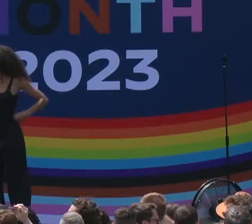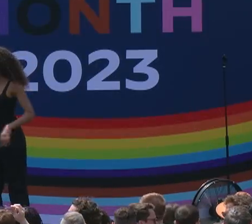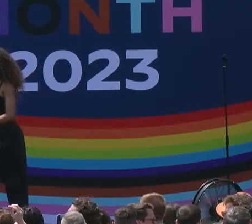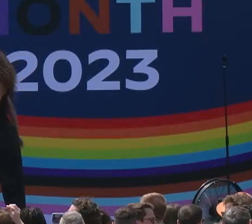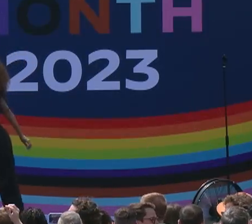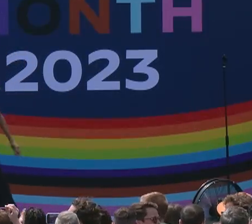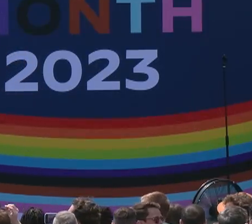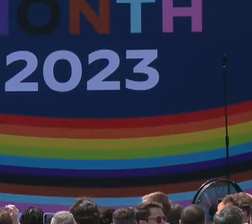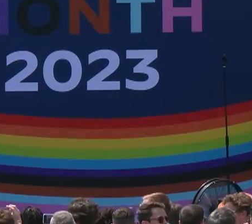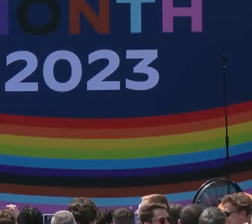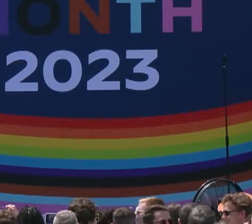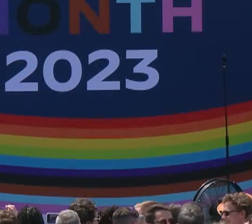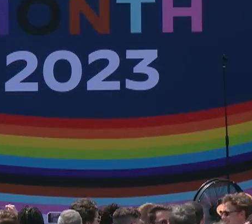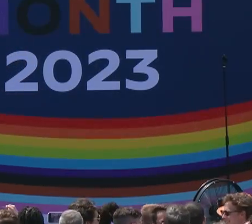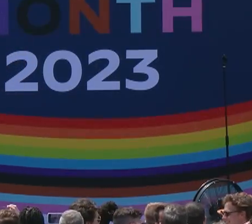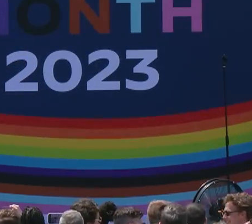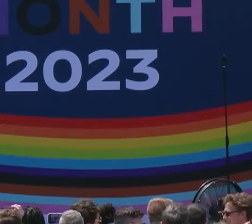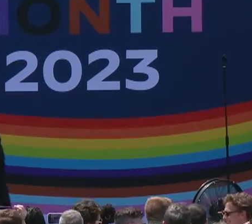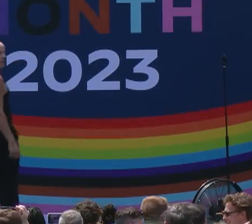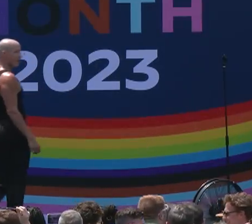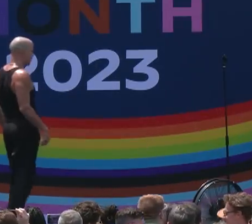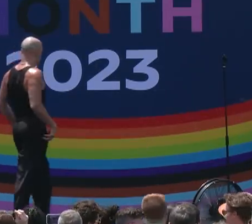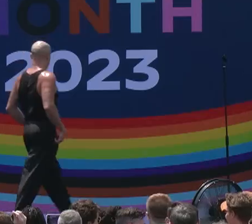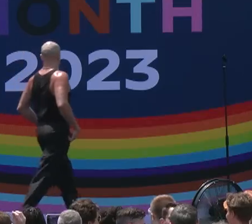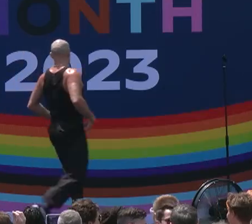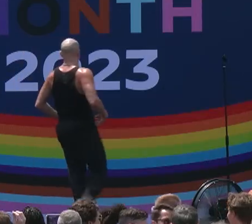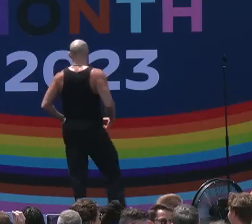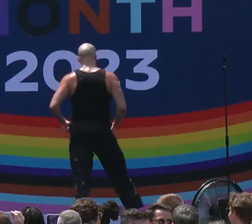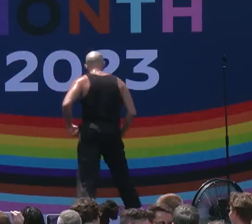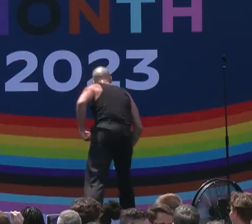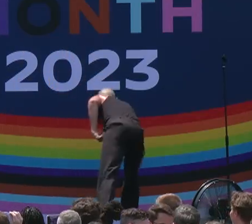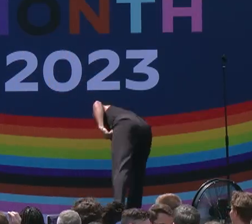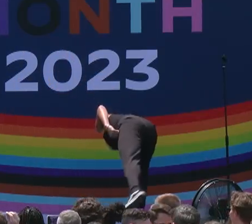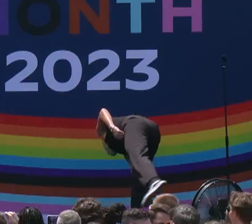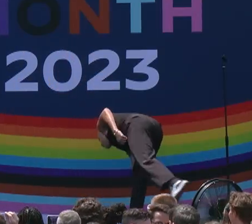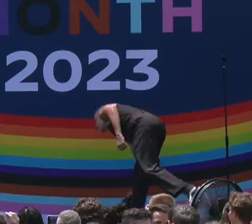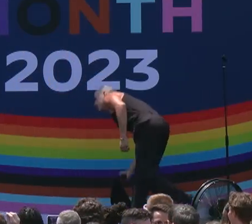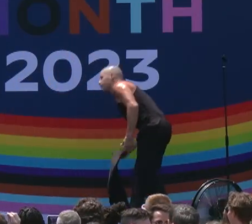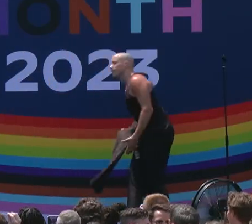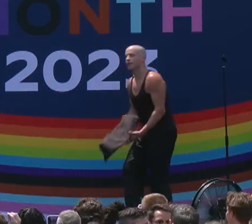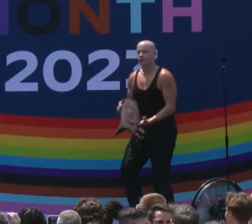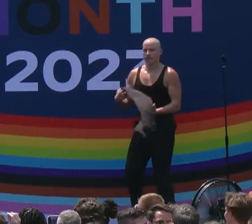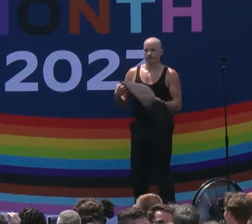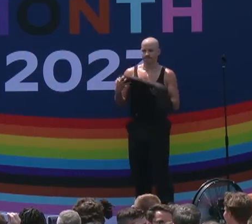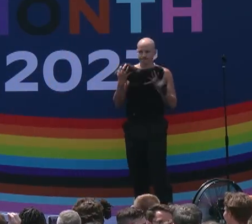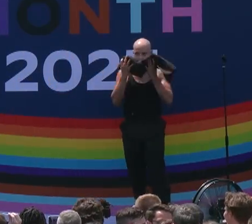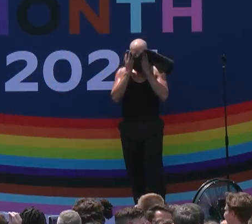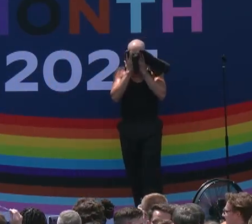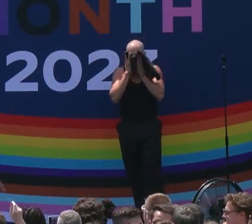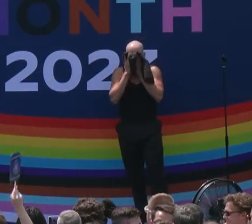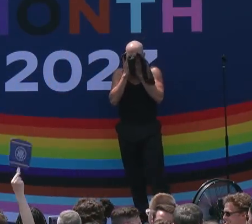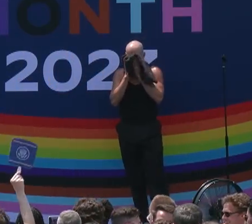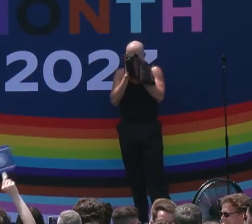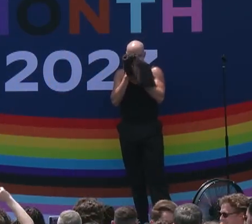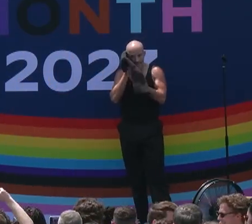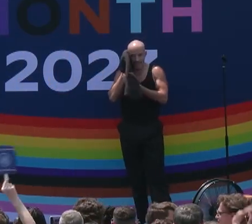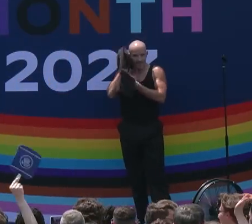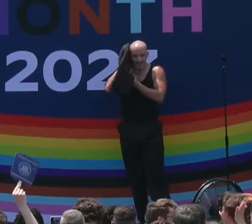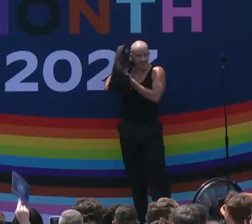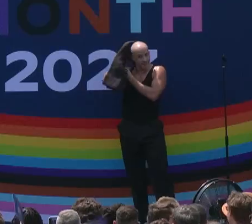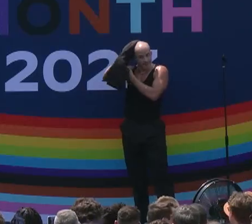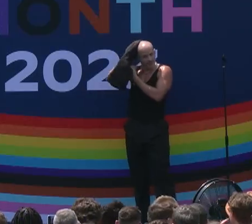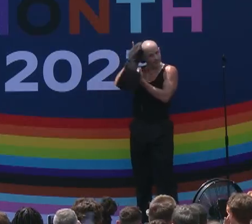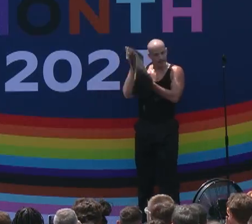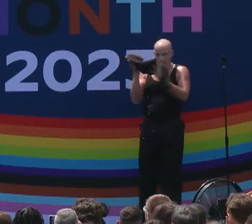got three more left for you. We're gonna keep shaking it. This one actually, speaking of happy pride, This